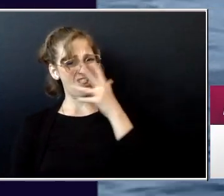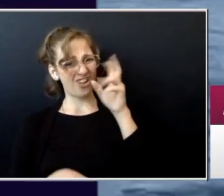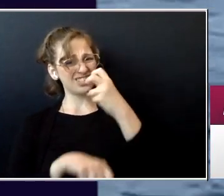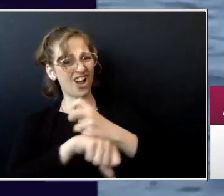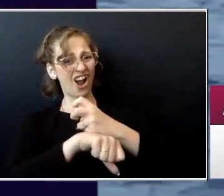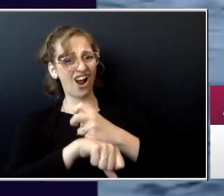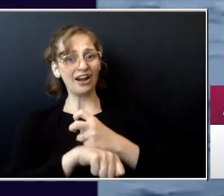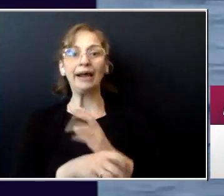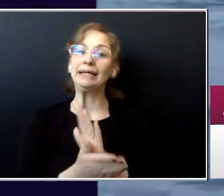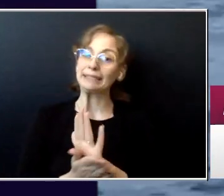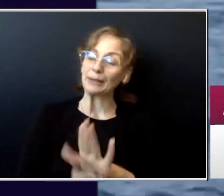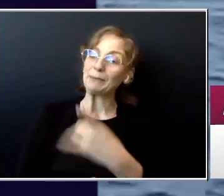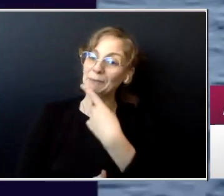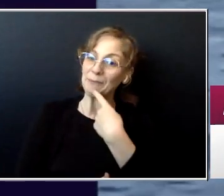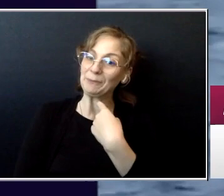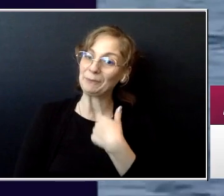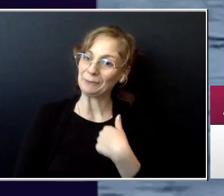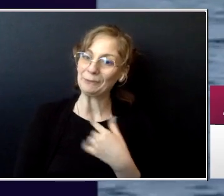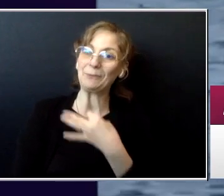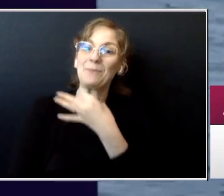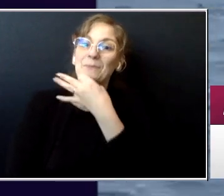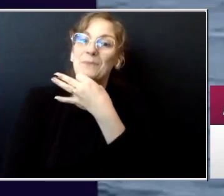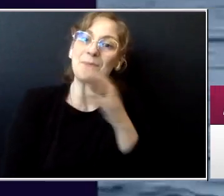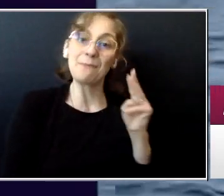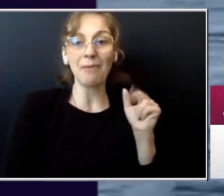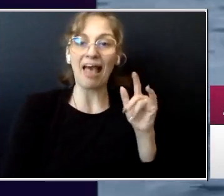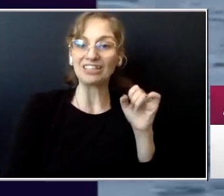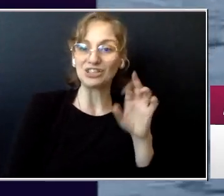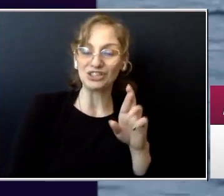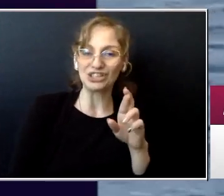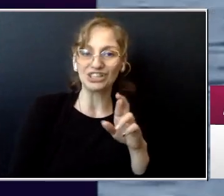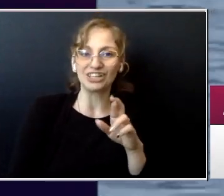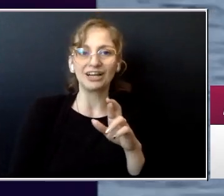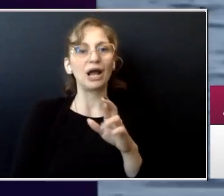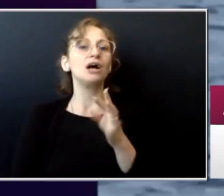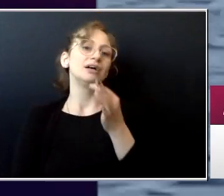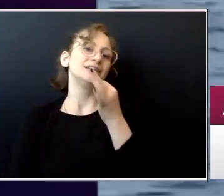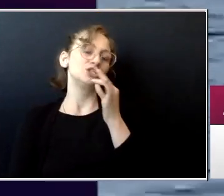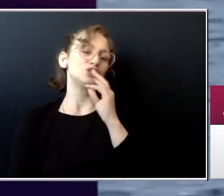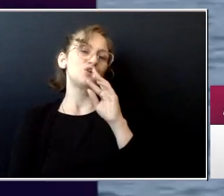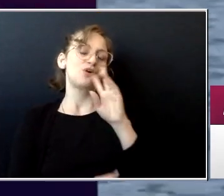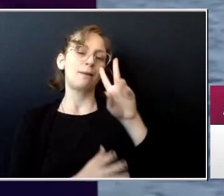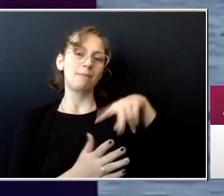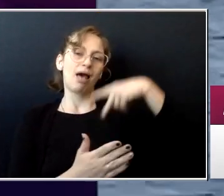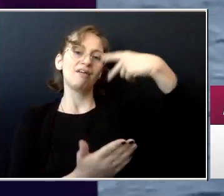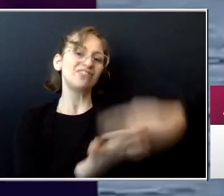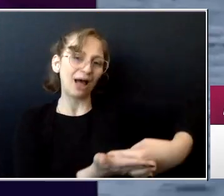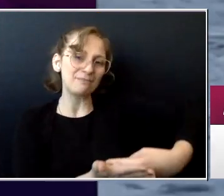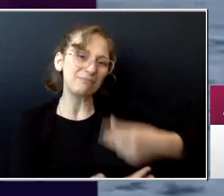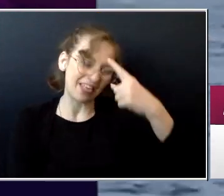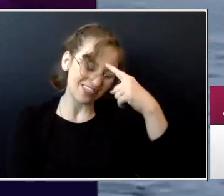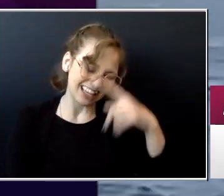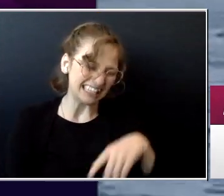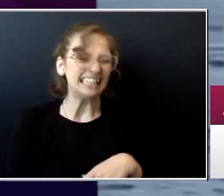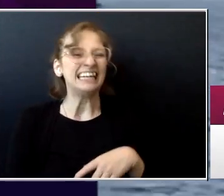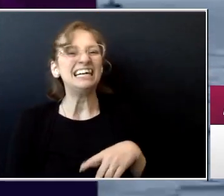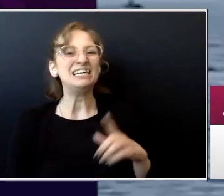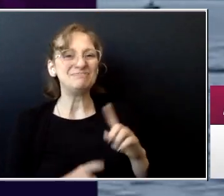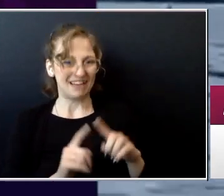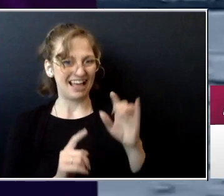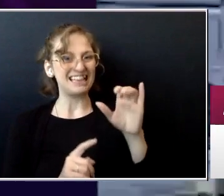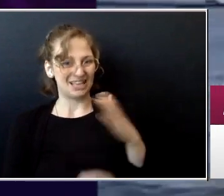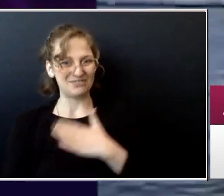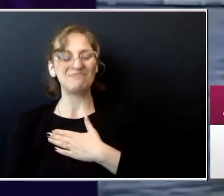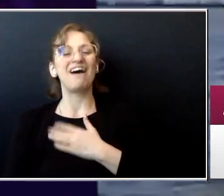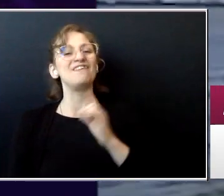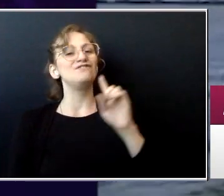that I mastered it. Well, that's there is a belly flop coming later on in the video. But yeah, that was my first and last